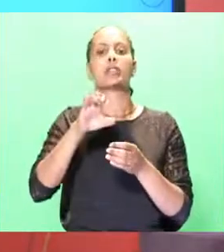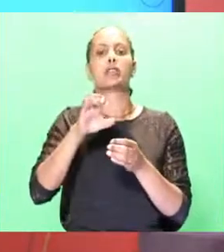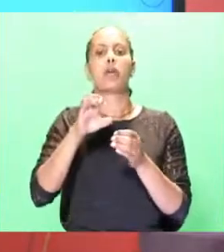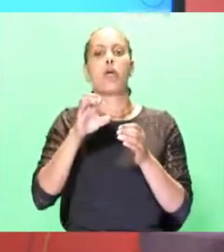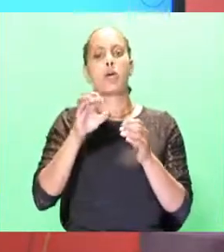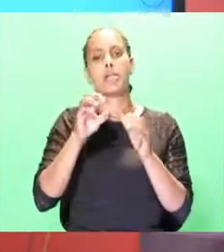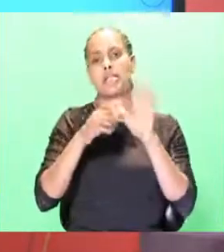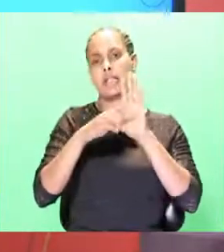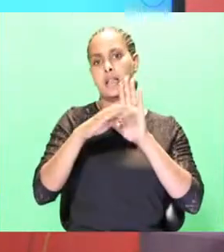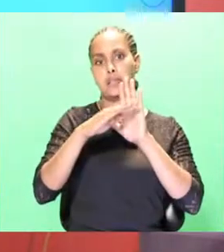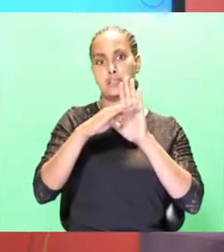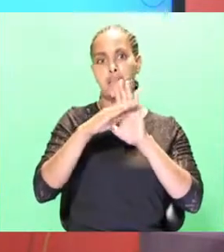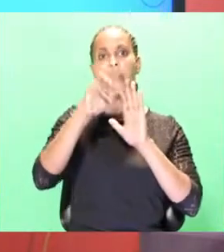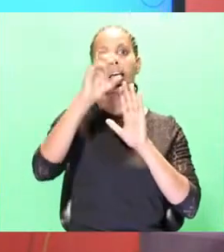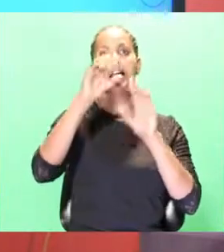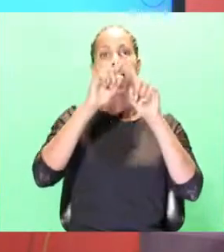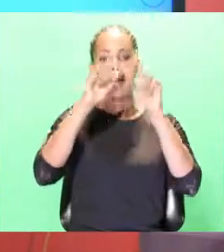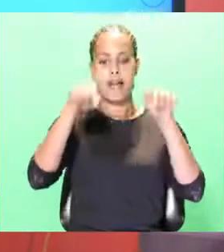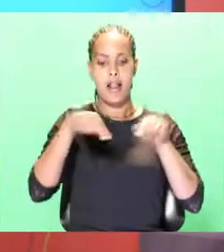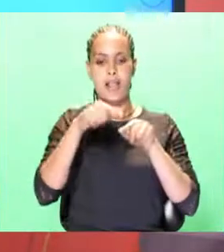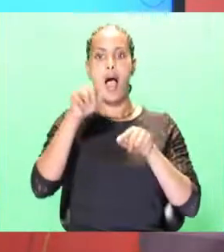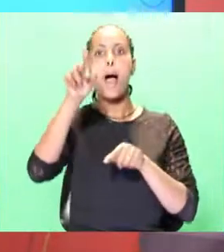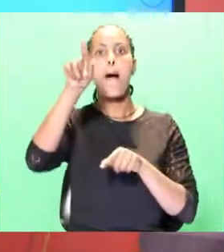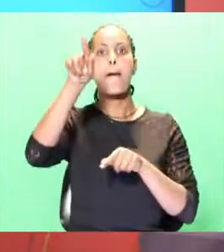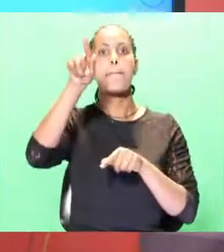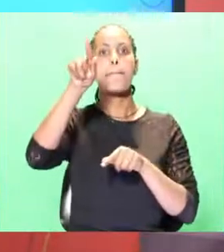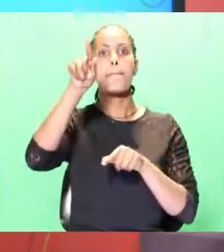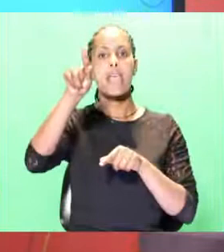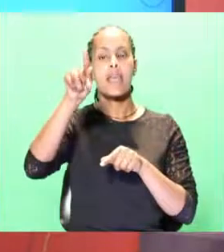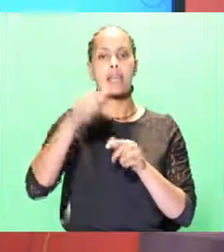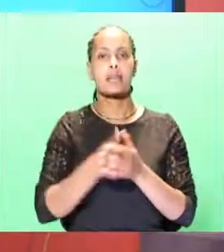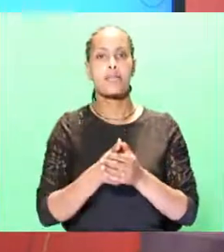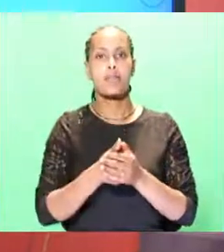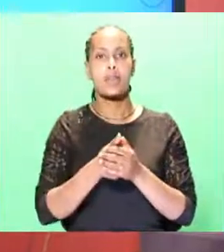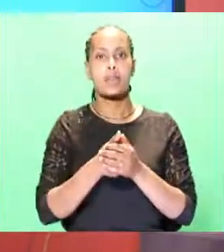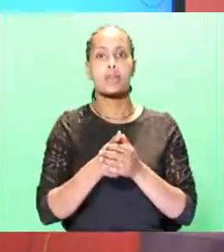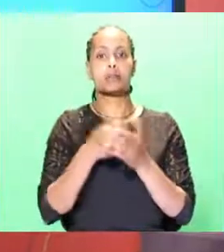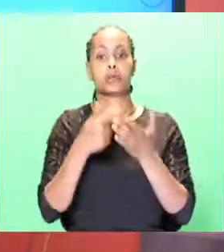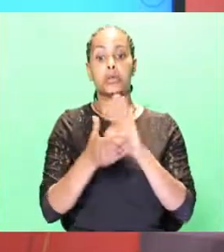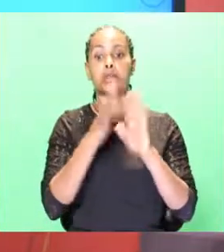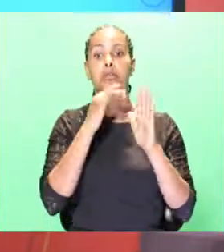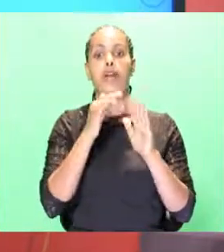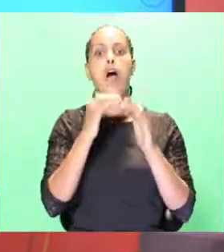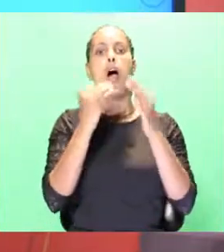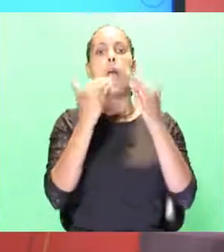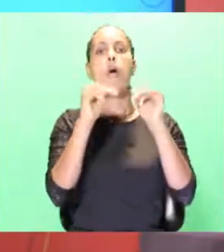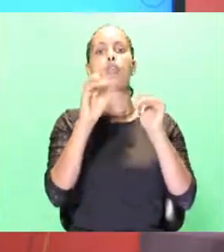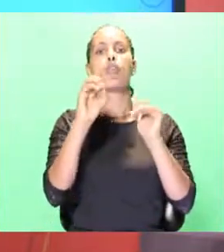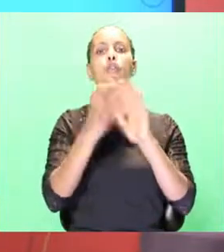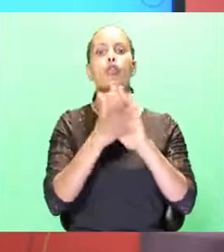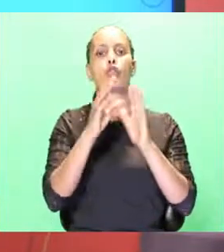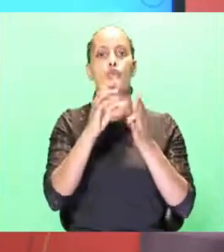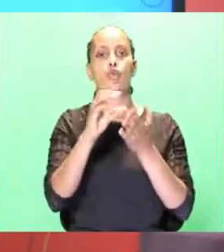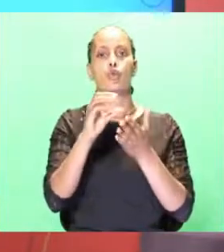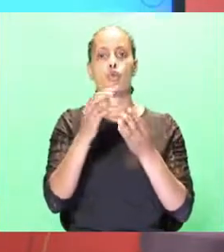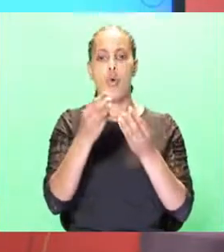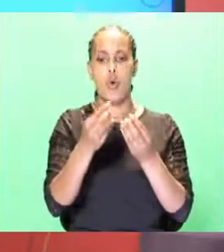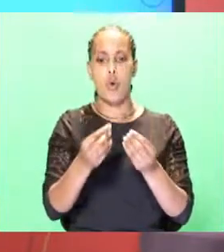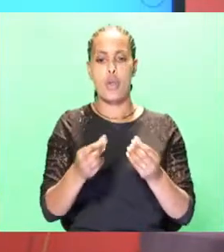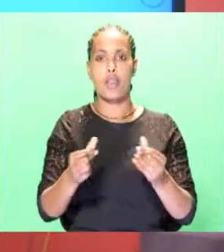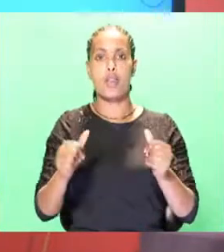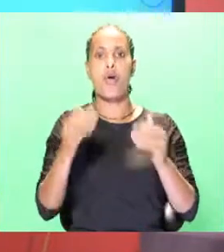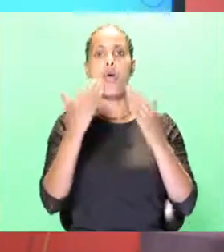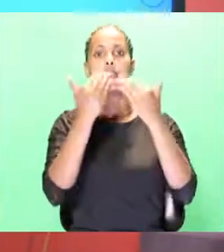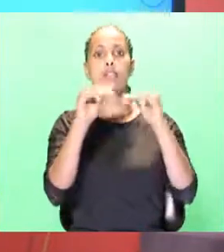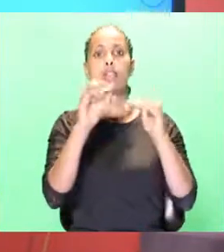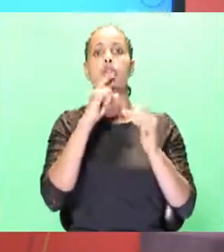the symbol delta P, vapor pressure lowering, which depends on amount of solutes or concentration